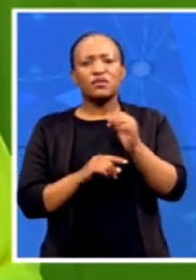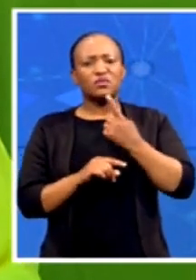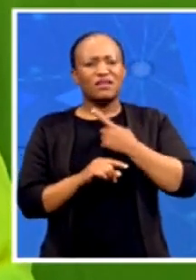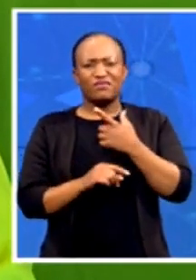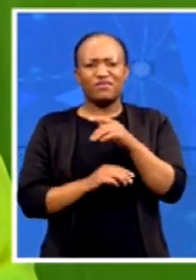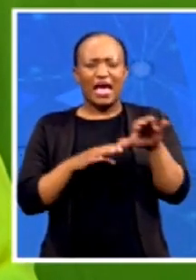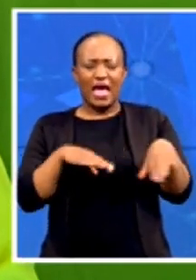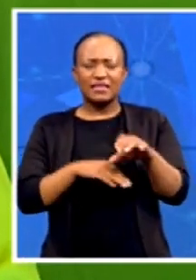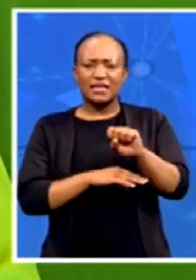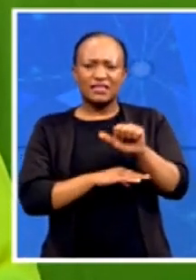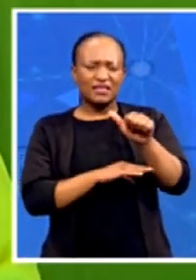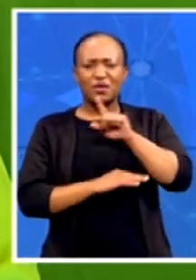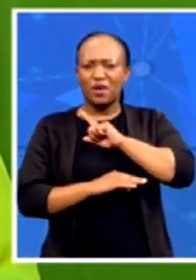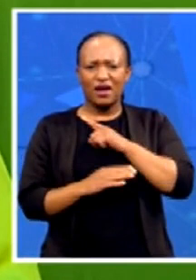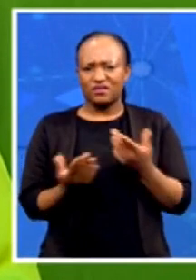Why Action SA?